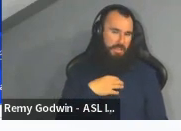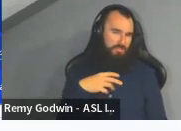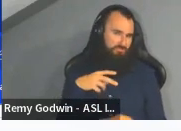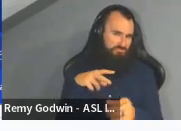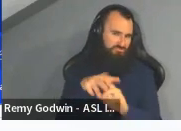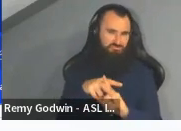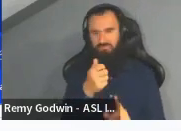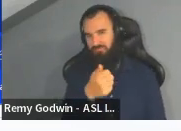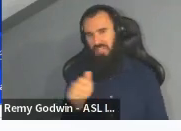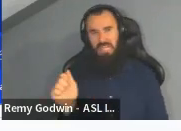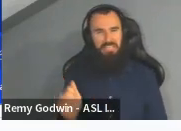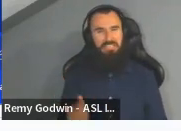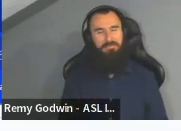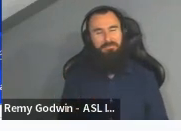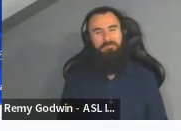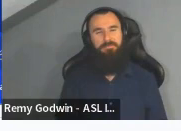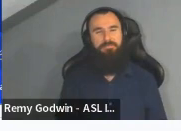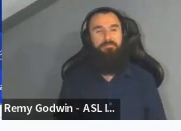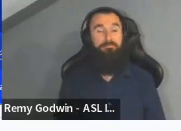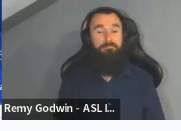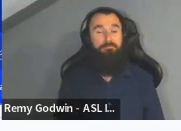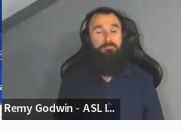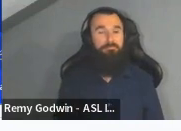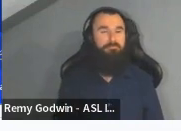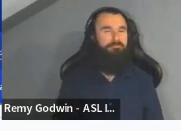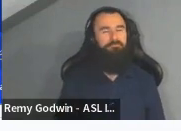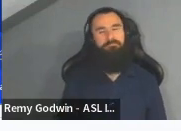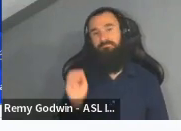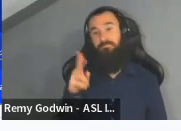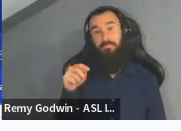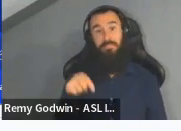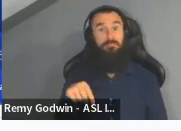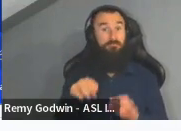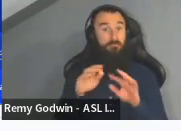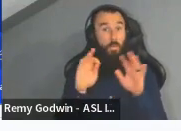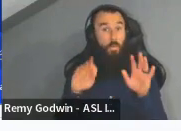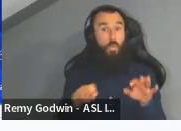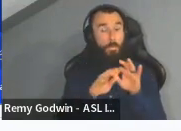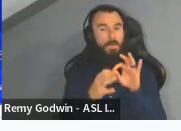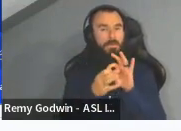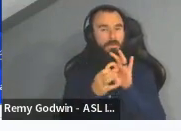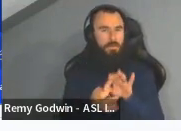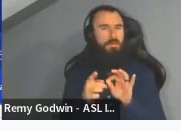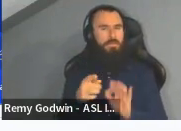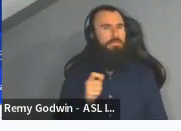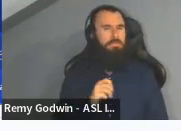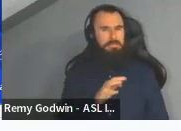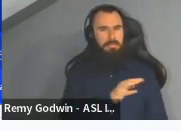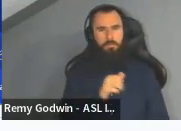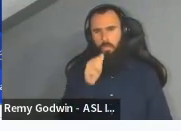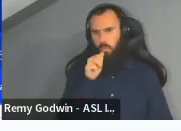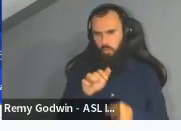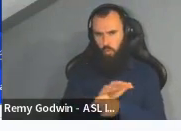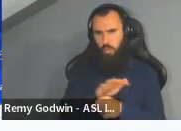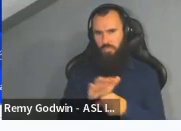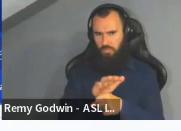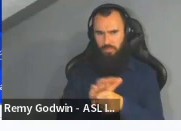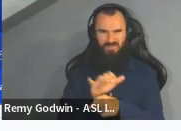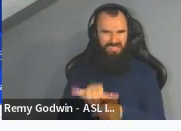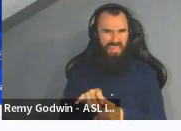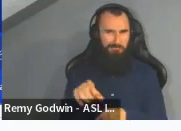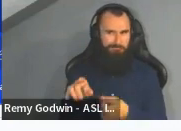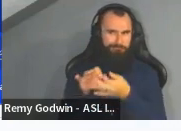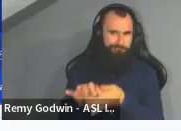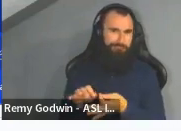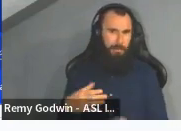information. Okay, so this form is for staffing shortages. That's what the complaint